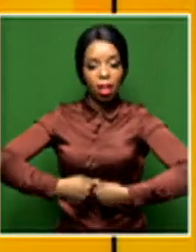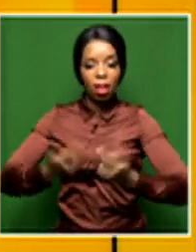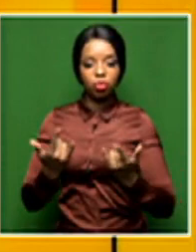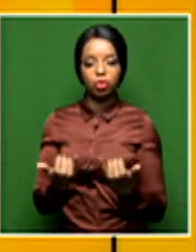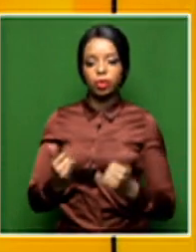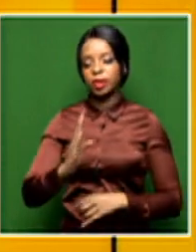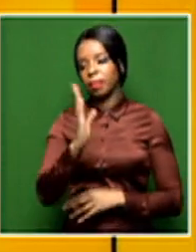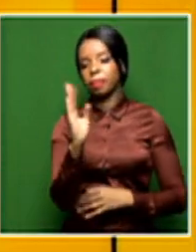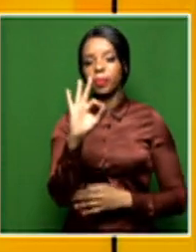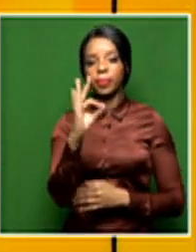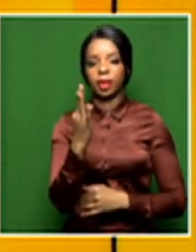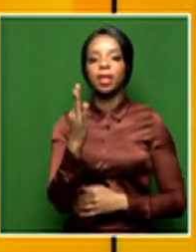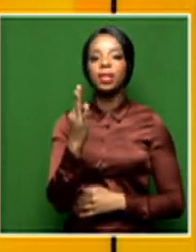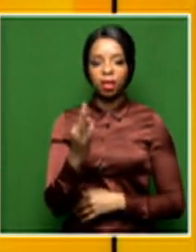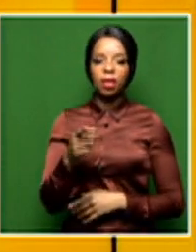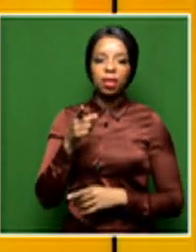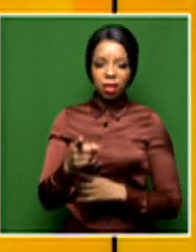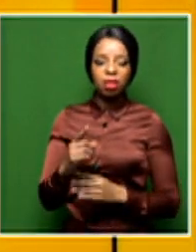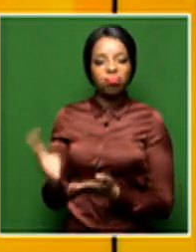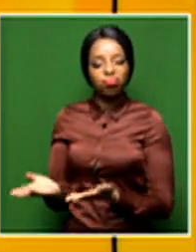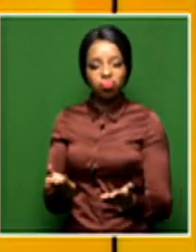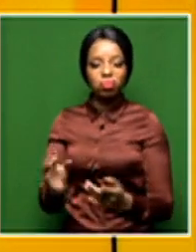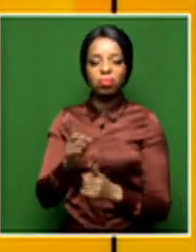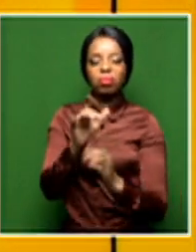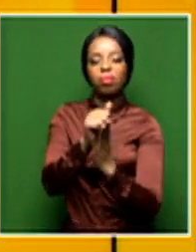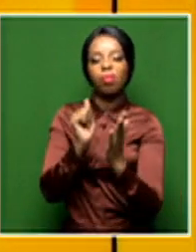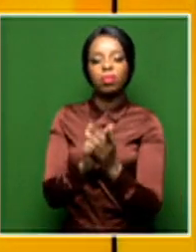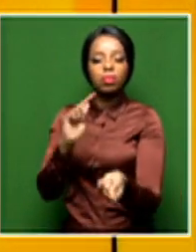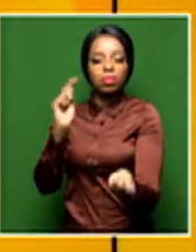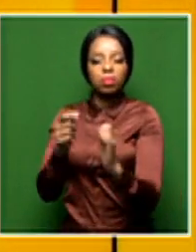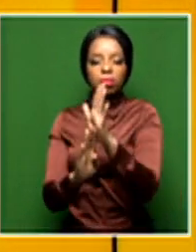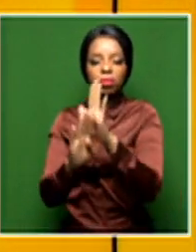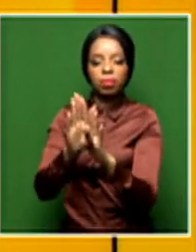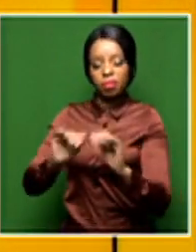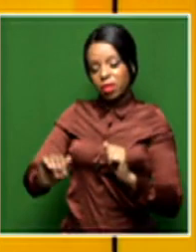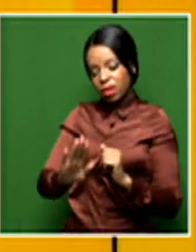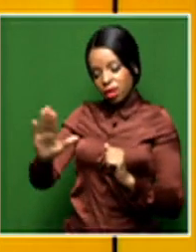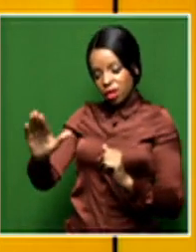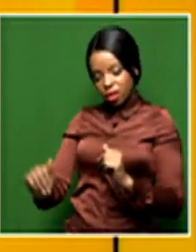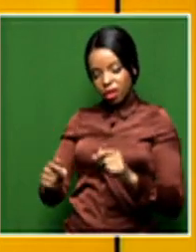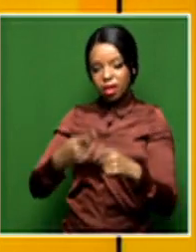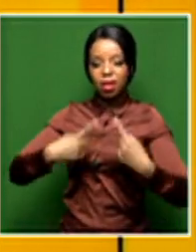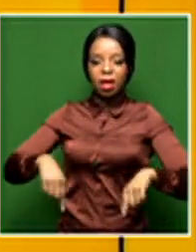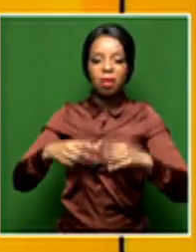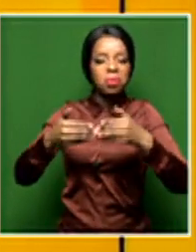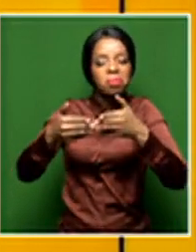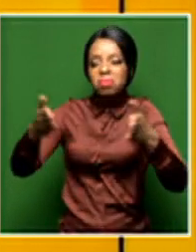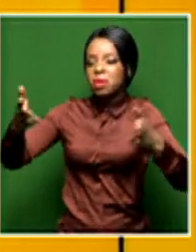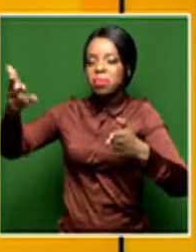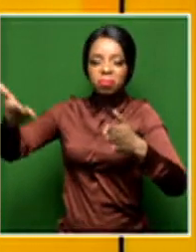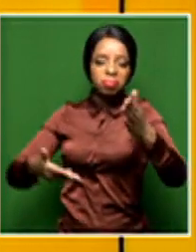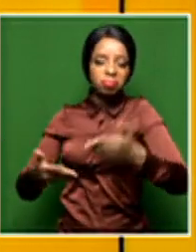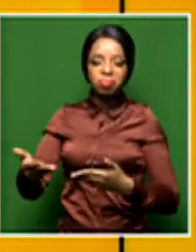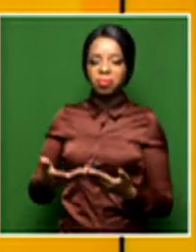and producing thought leaders and change agents for the reconstruction and development of the continent, open to all those on the continent. And it